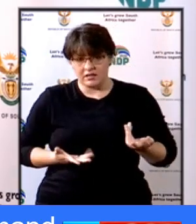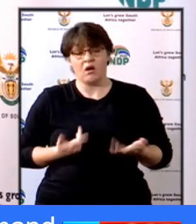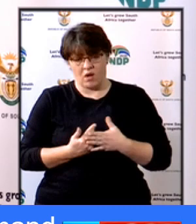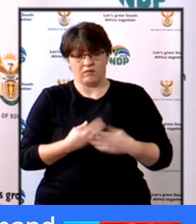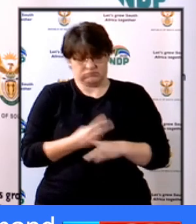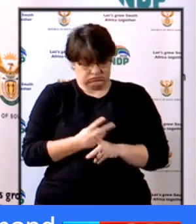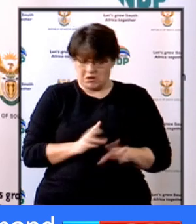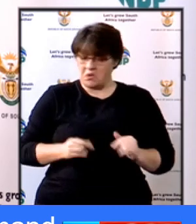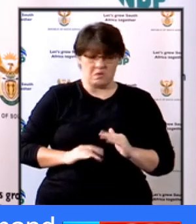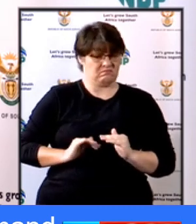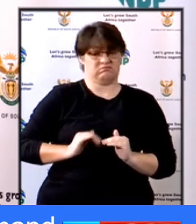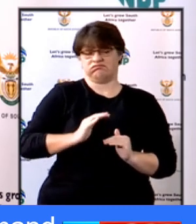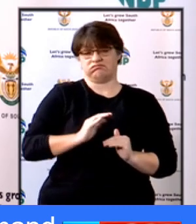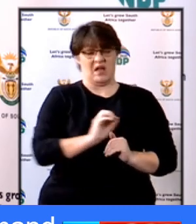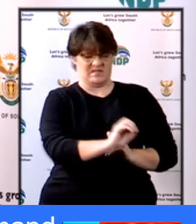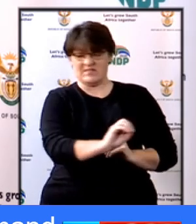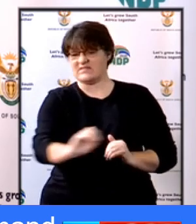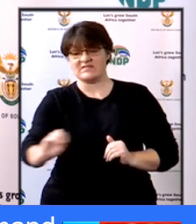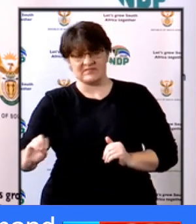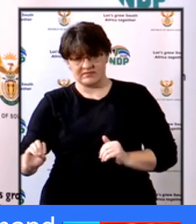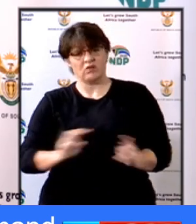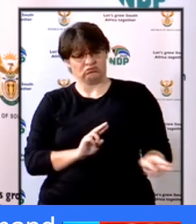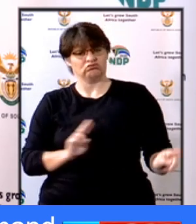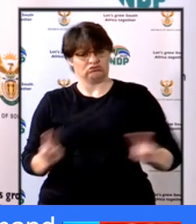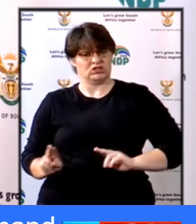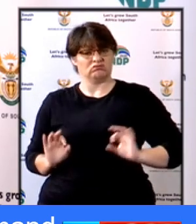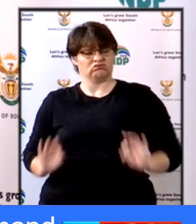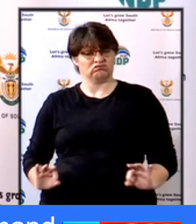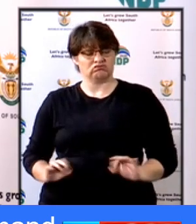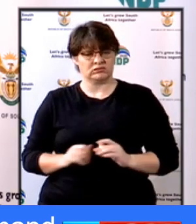very significantly. Just